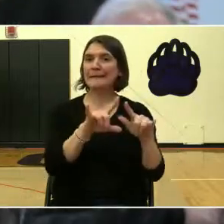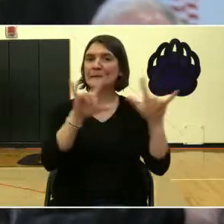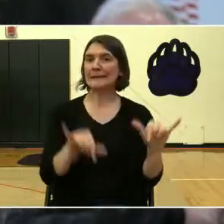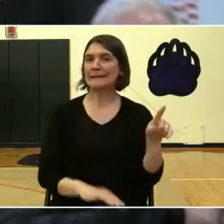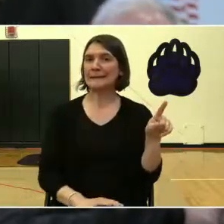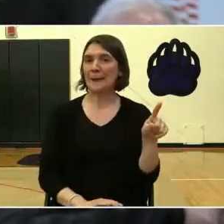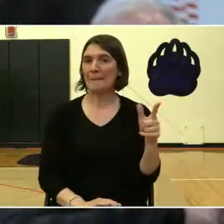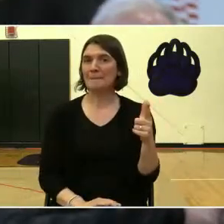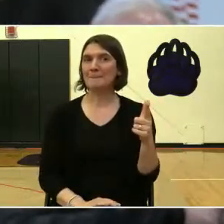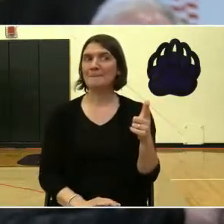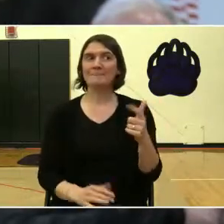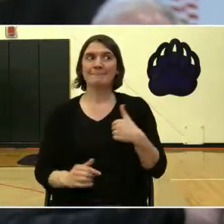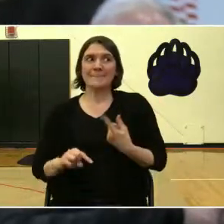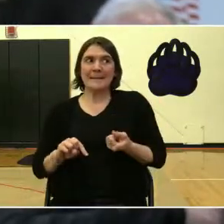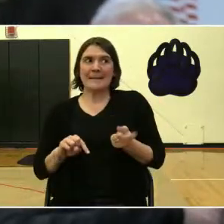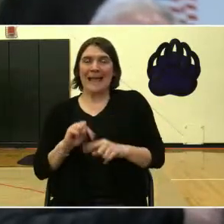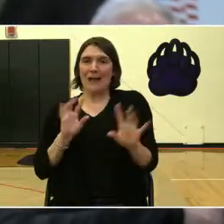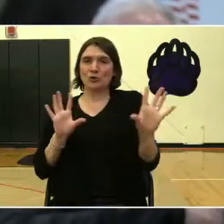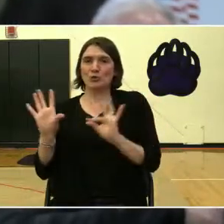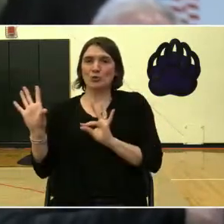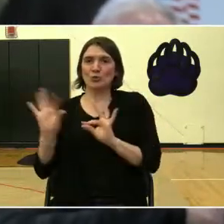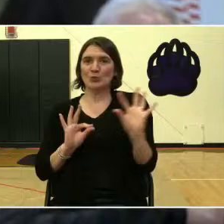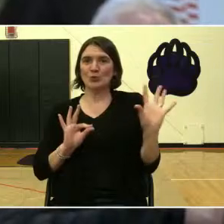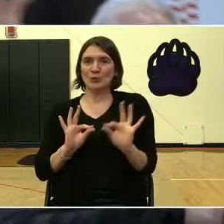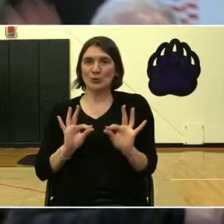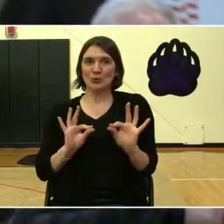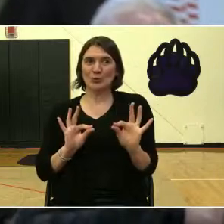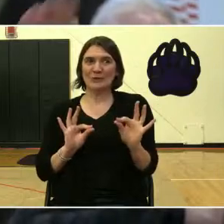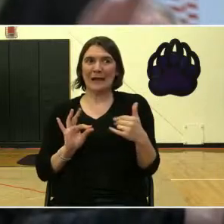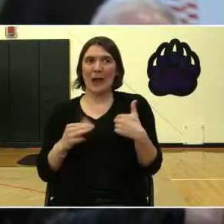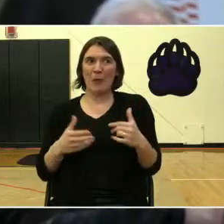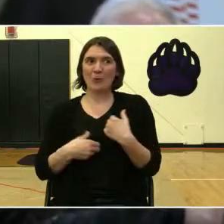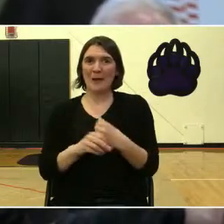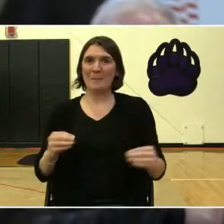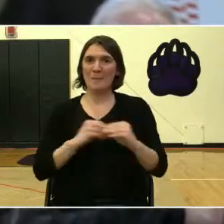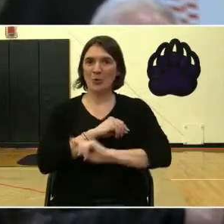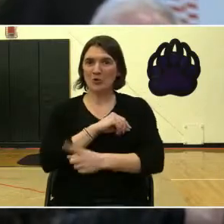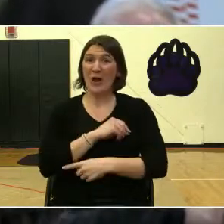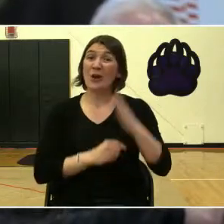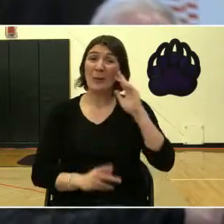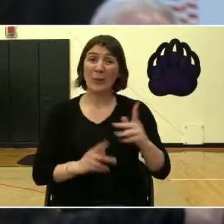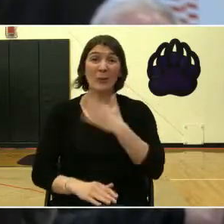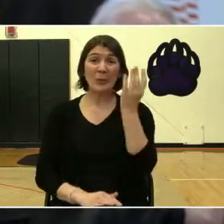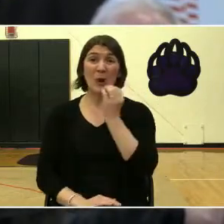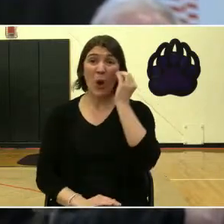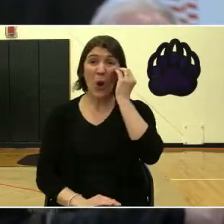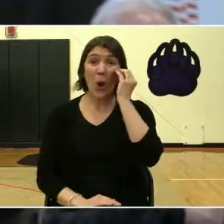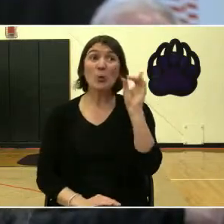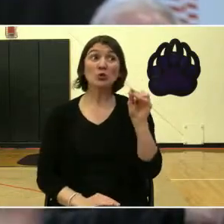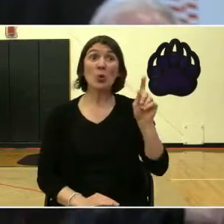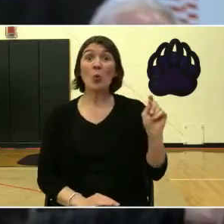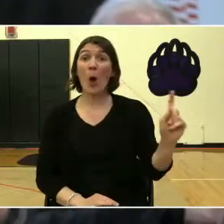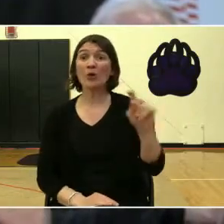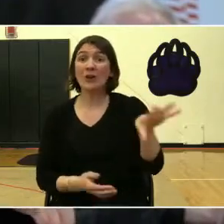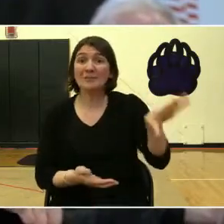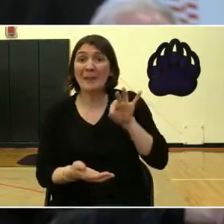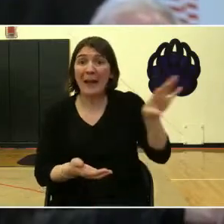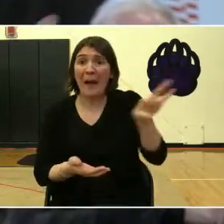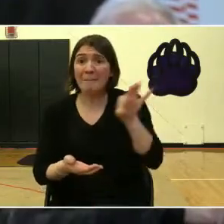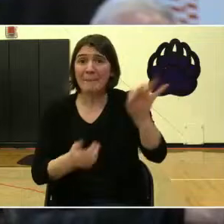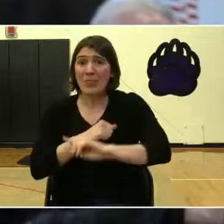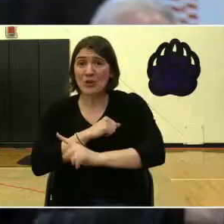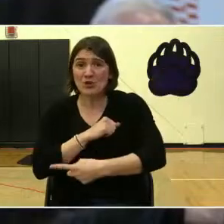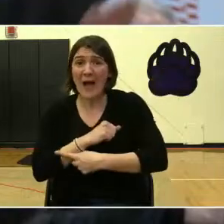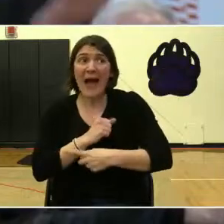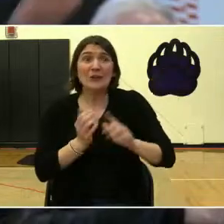ability to not create more trash I know homeless people who go around town just picking up trash